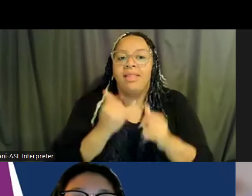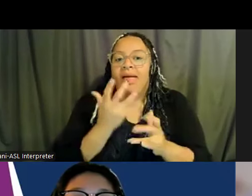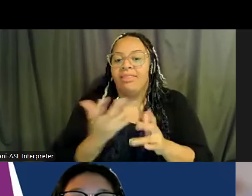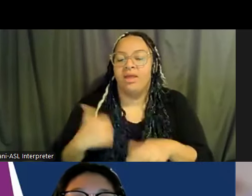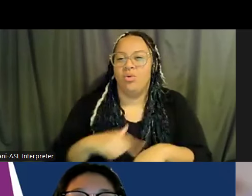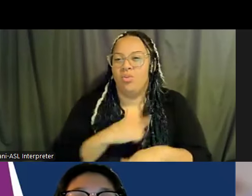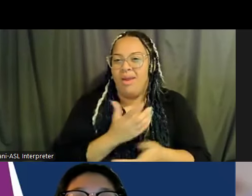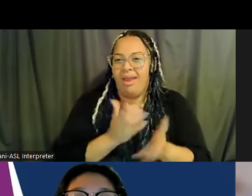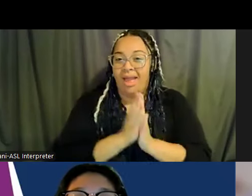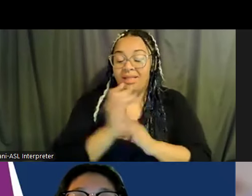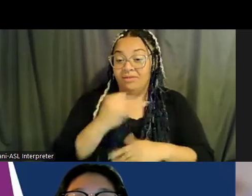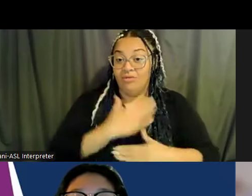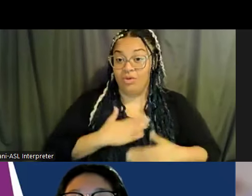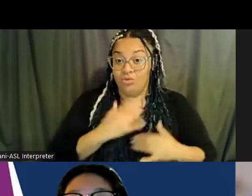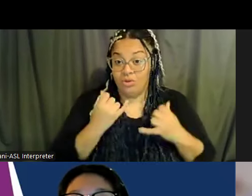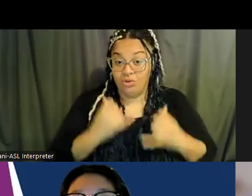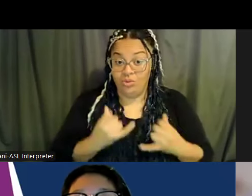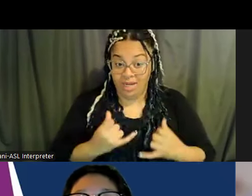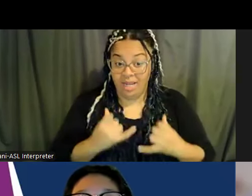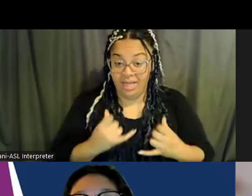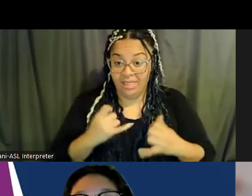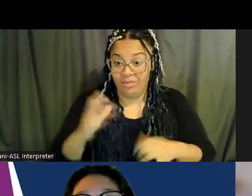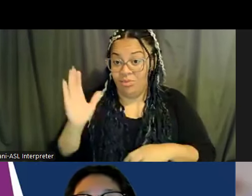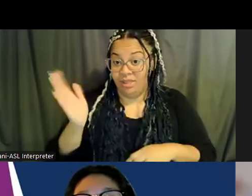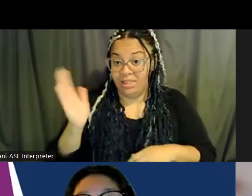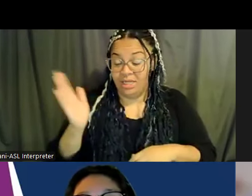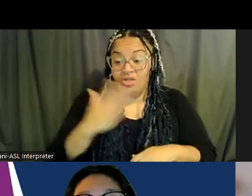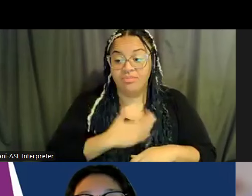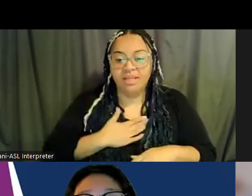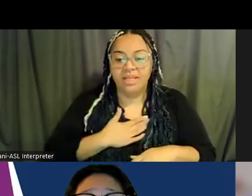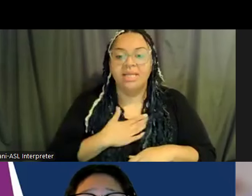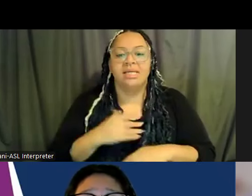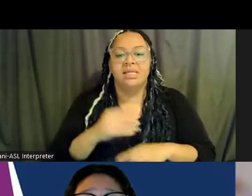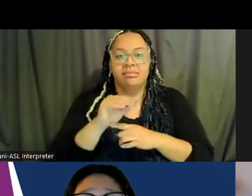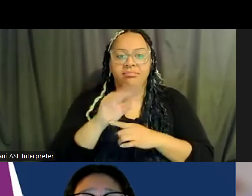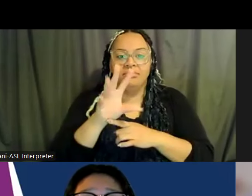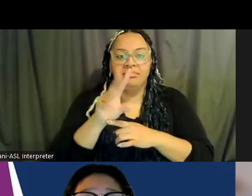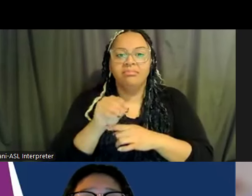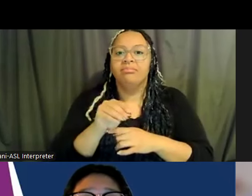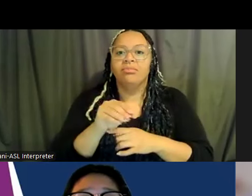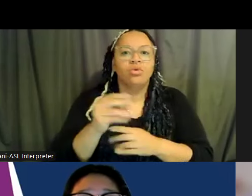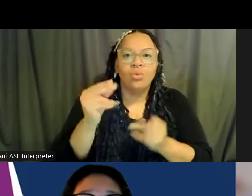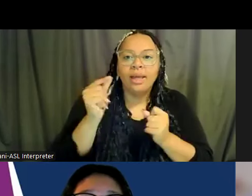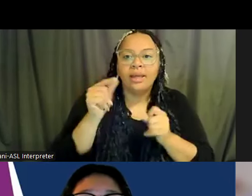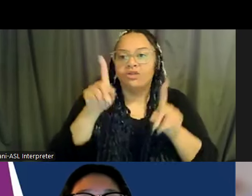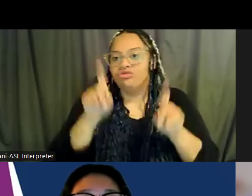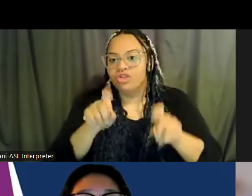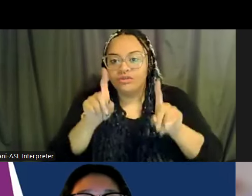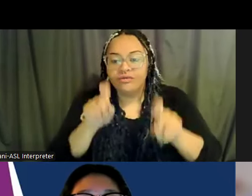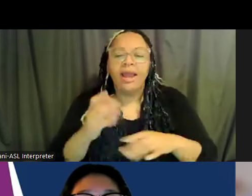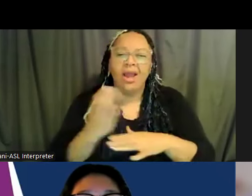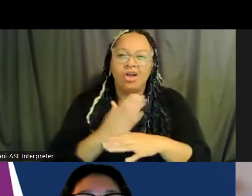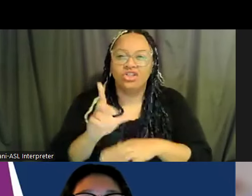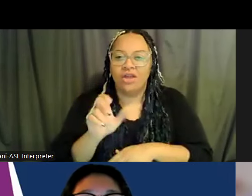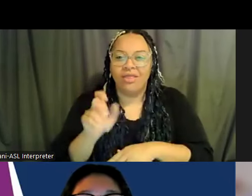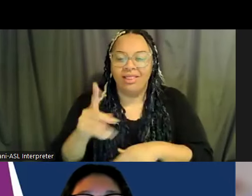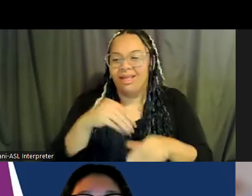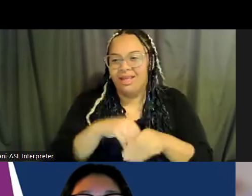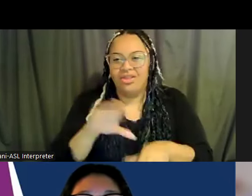you enjoyed today's presentation, we just ask that you take a brief survey. I'll go ahead and share the link in the